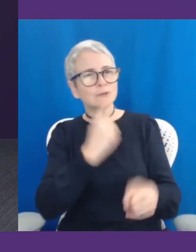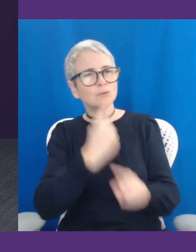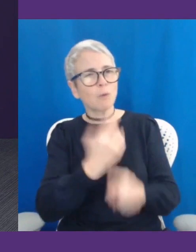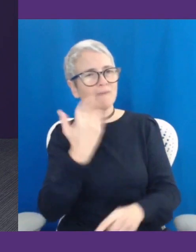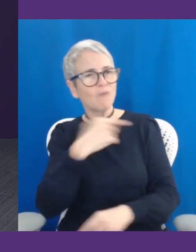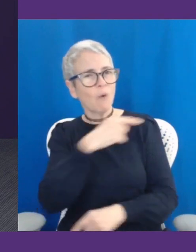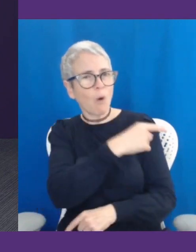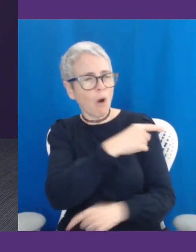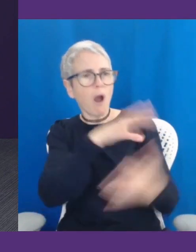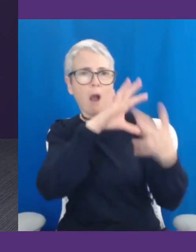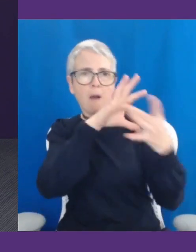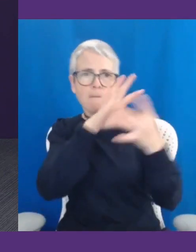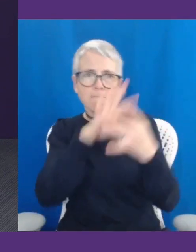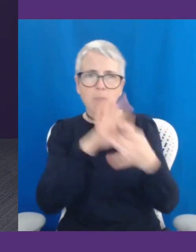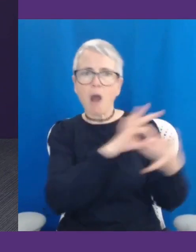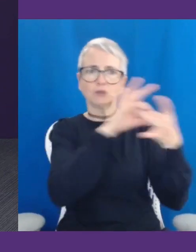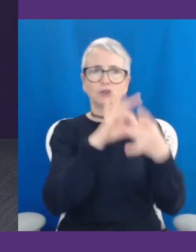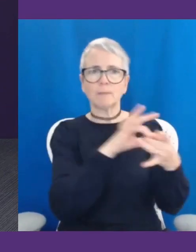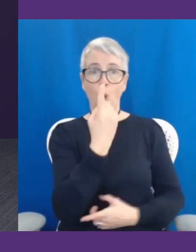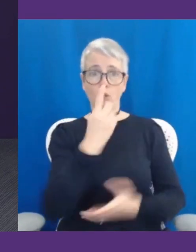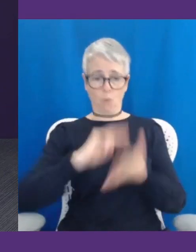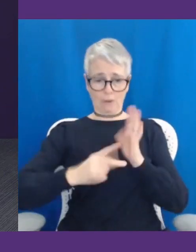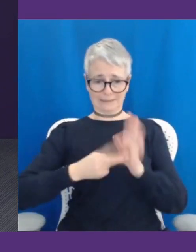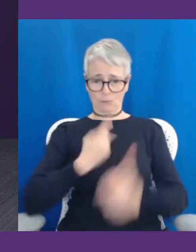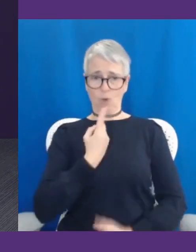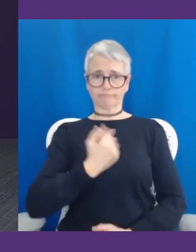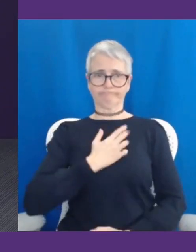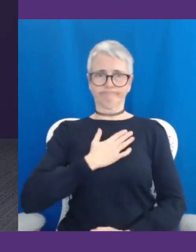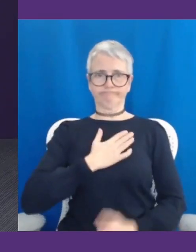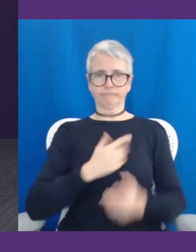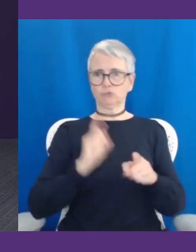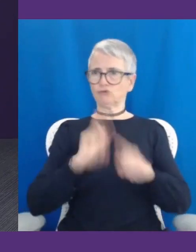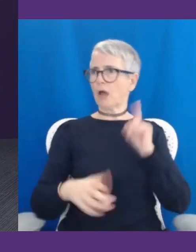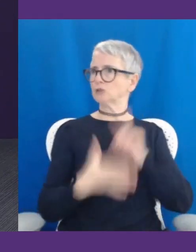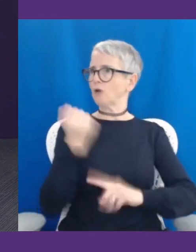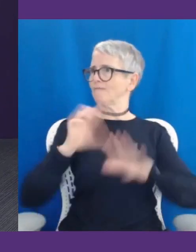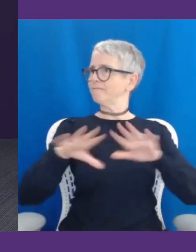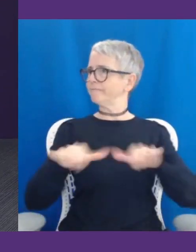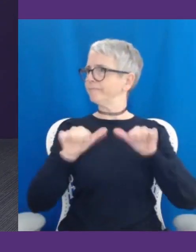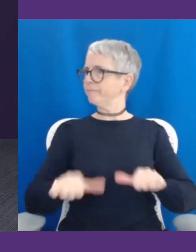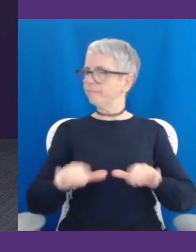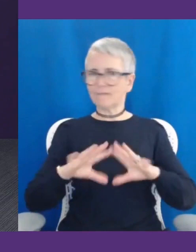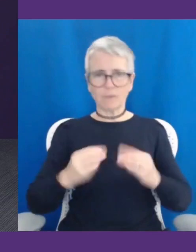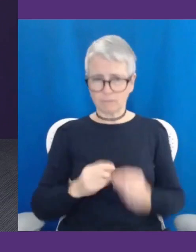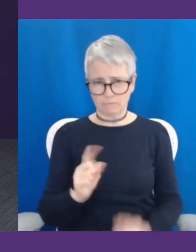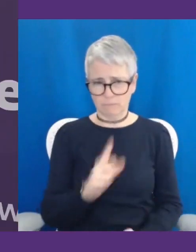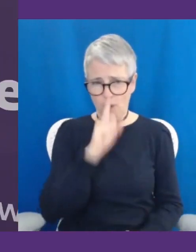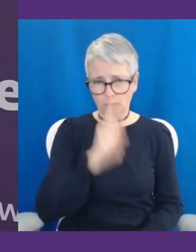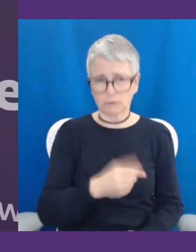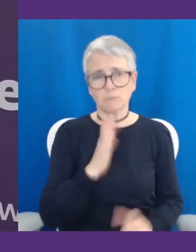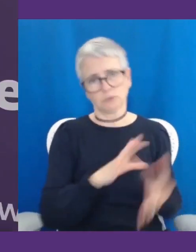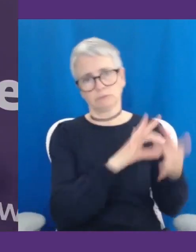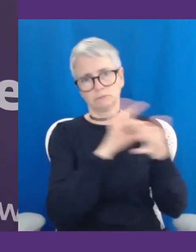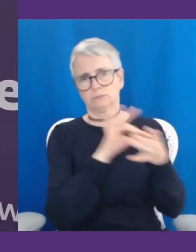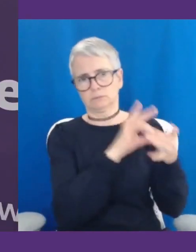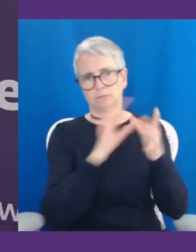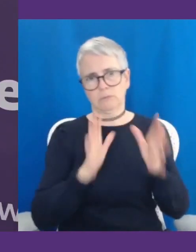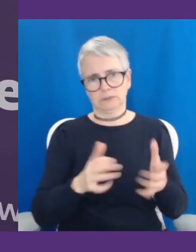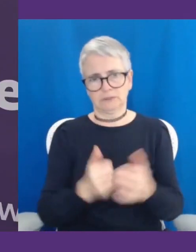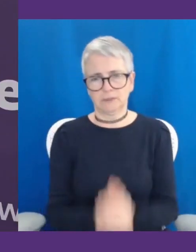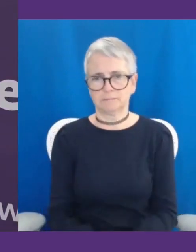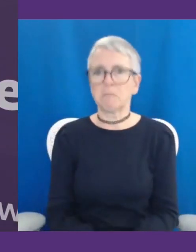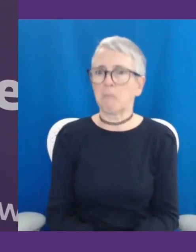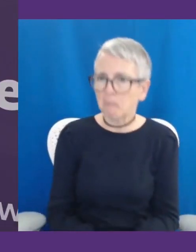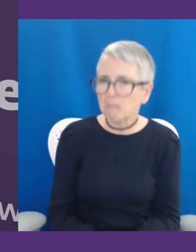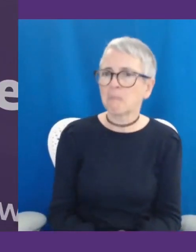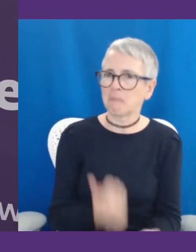It isn't about one organization trying to solve all the world's problems. Yeah, cool, fantastic. Well, and speaking of that, we're going to